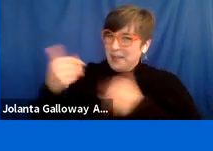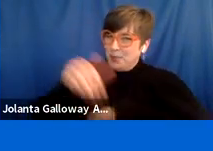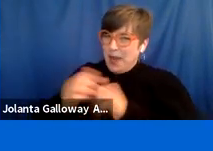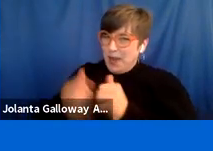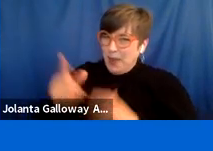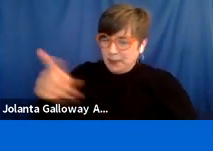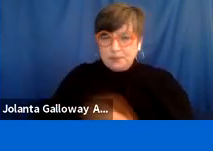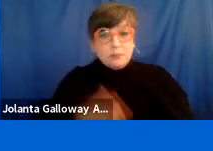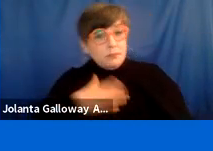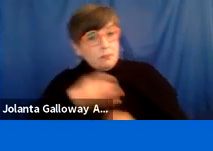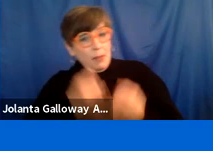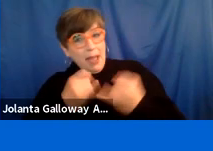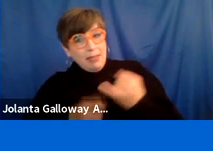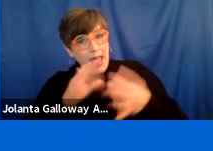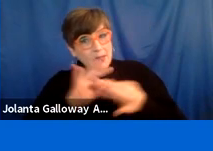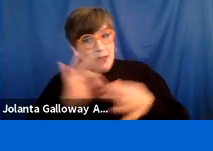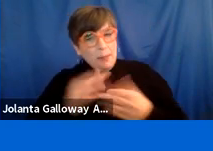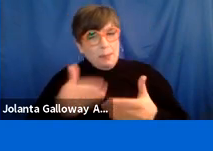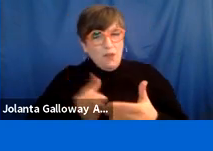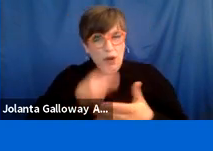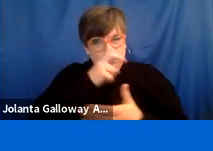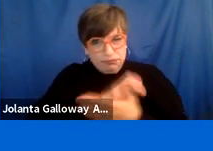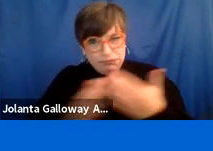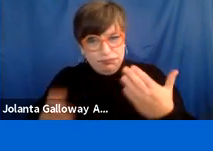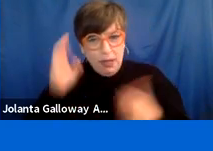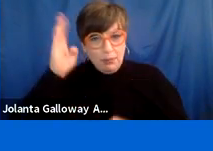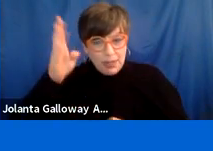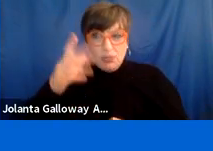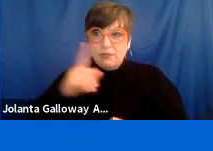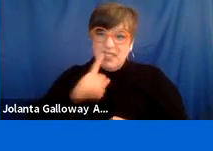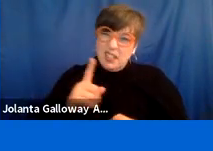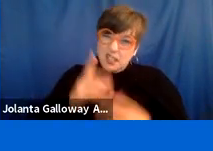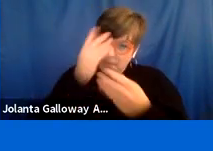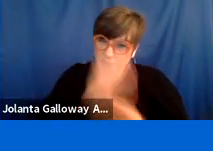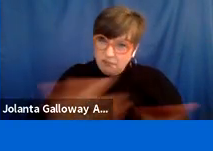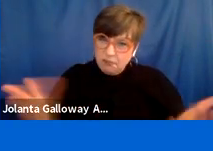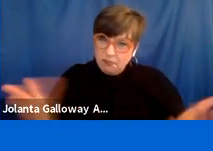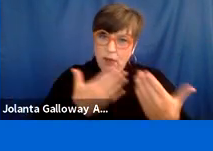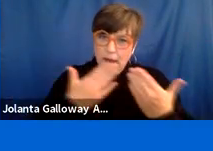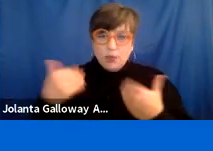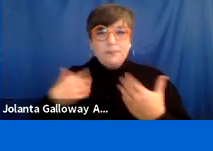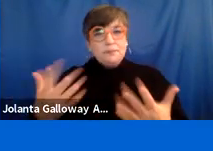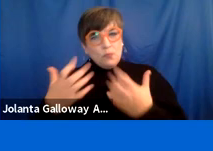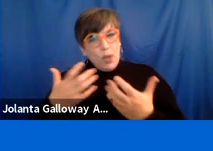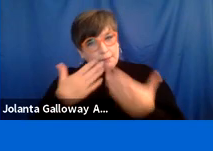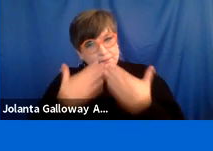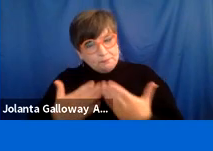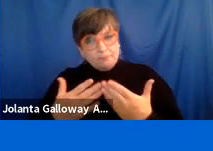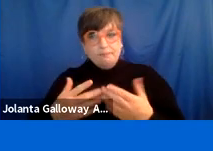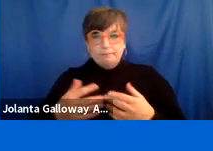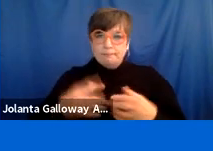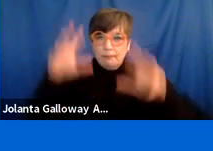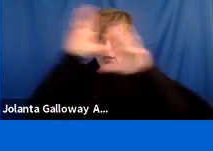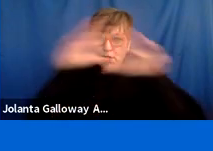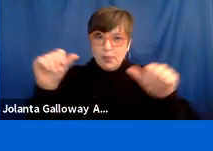My last comment before getting into the presentation is a note of gratitude, and I want to echo the sentiments of gratitude that the